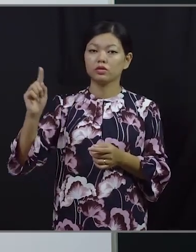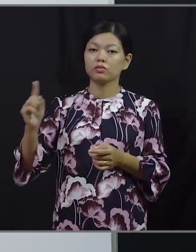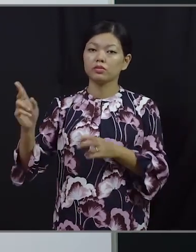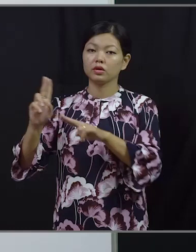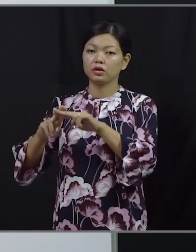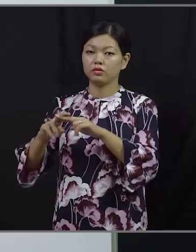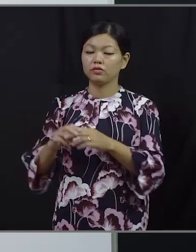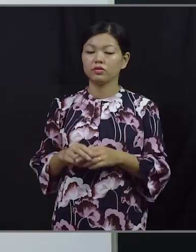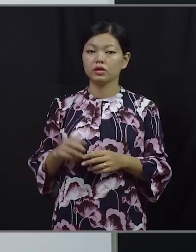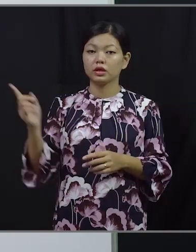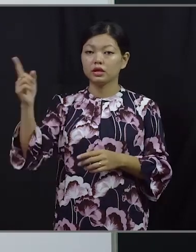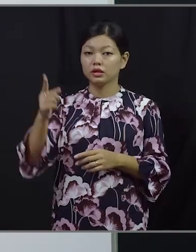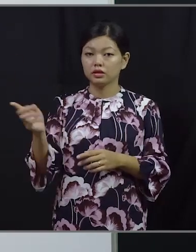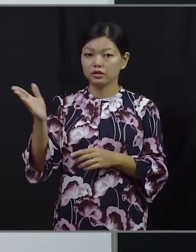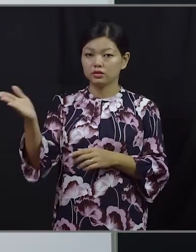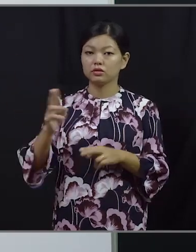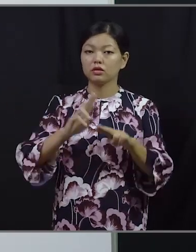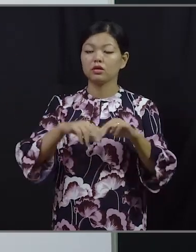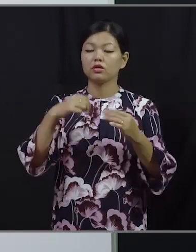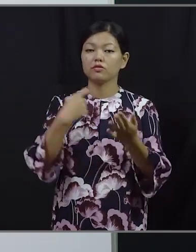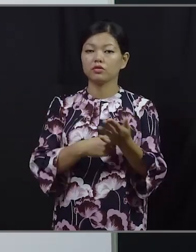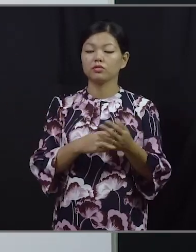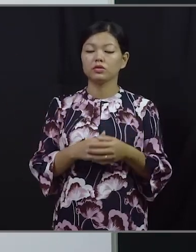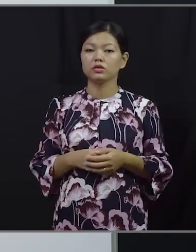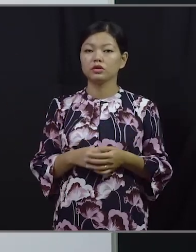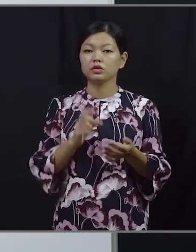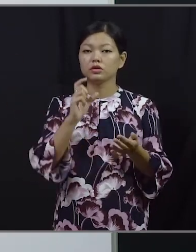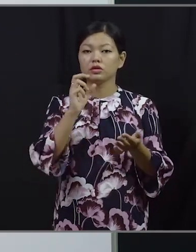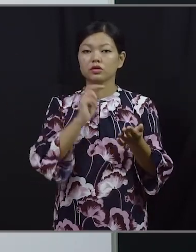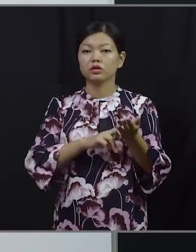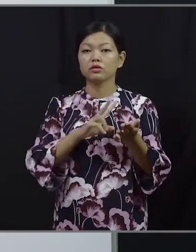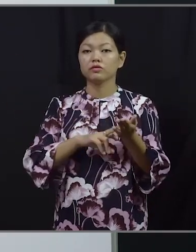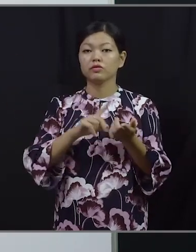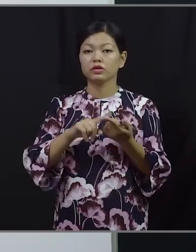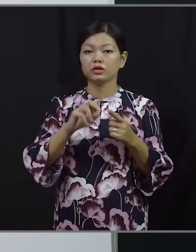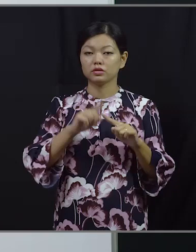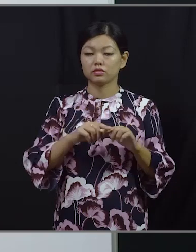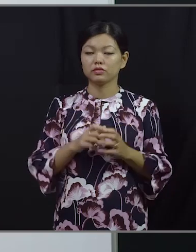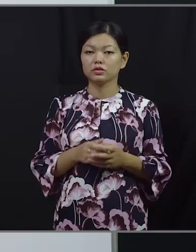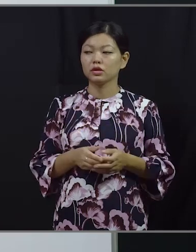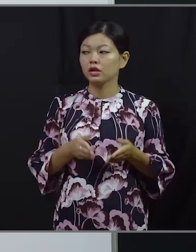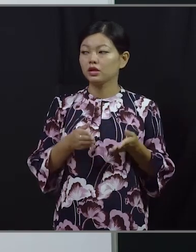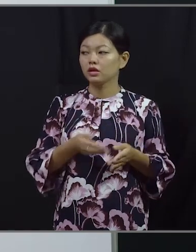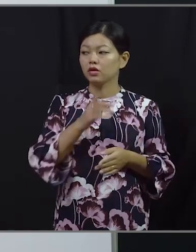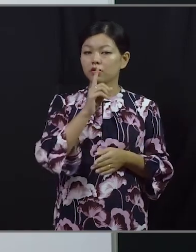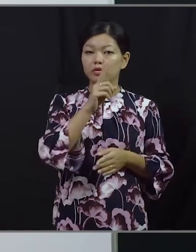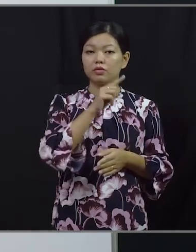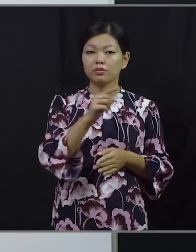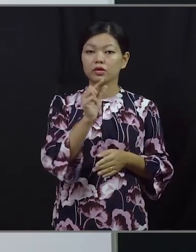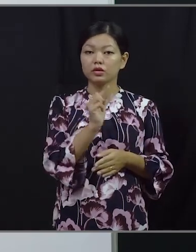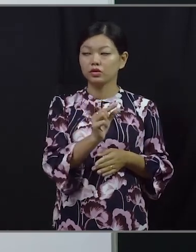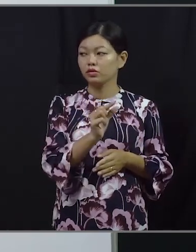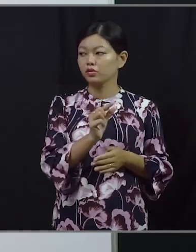from here, I'll find the value of U, okay? So 1 by U equal to 1 by V minus 1 by F,